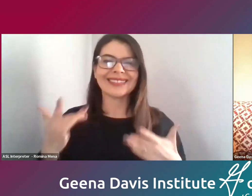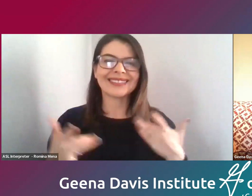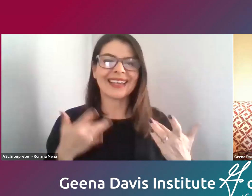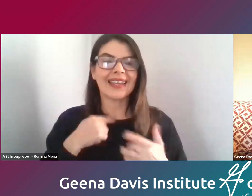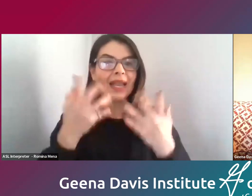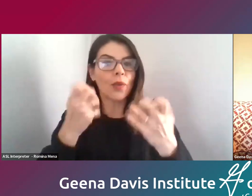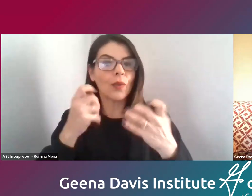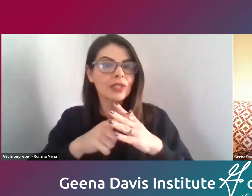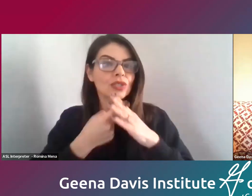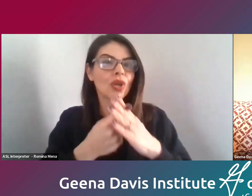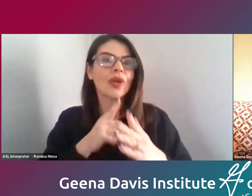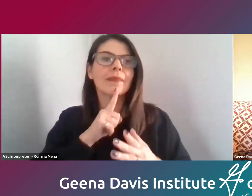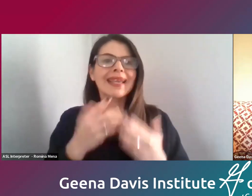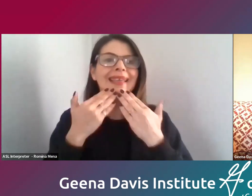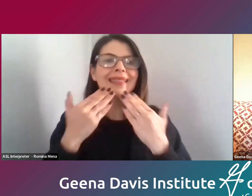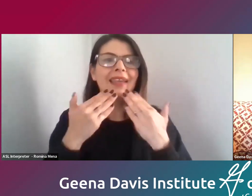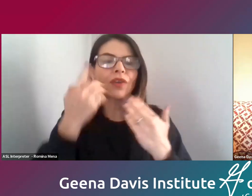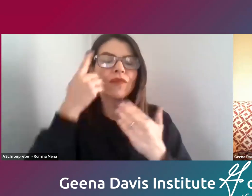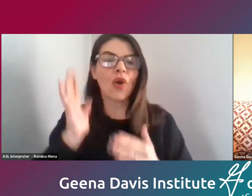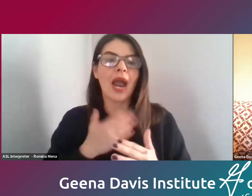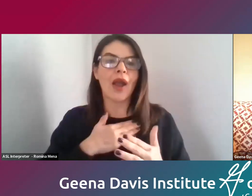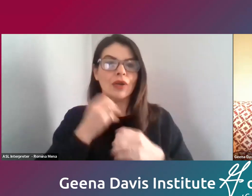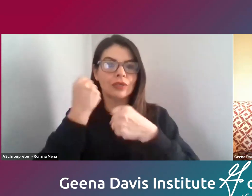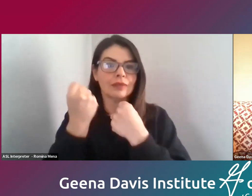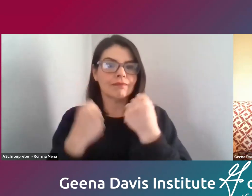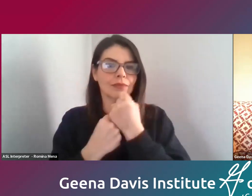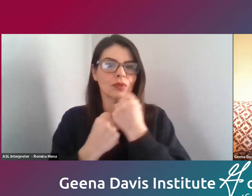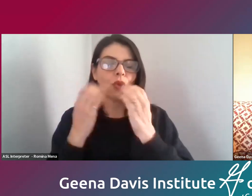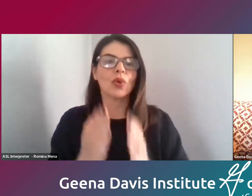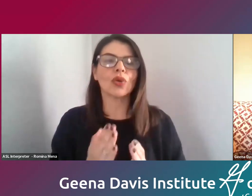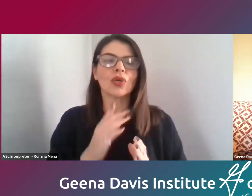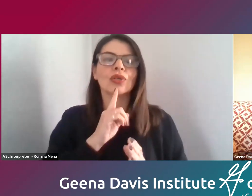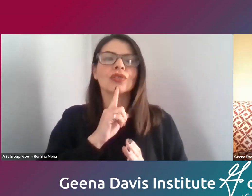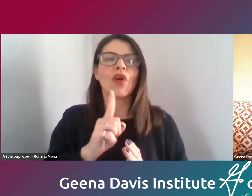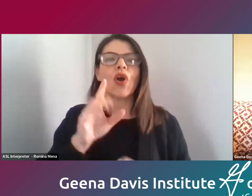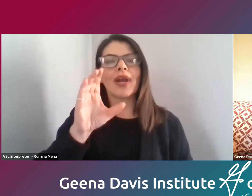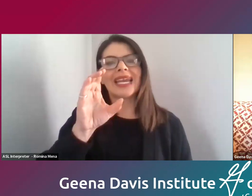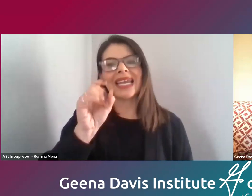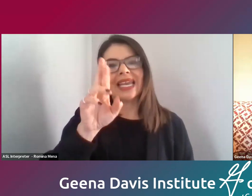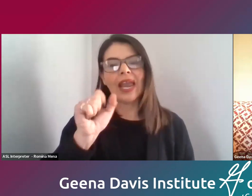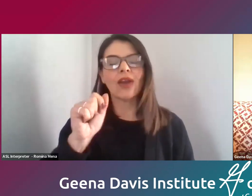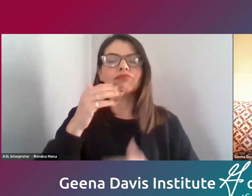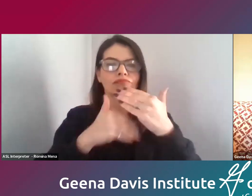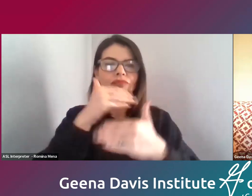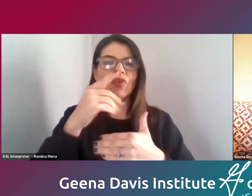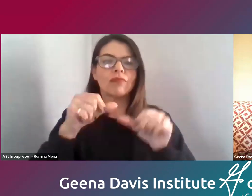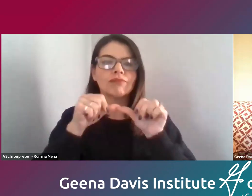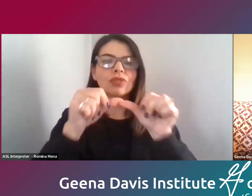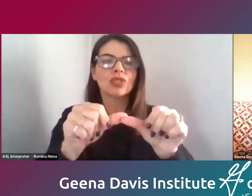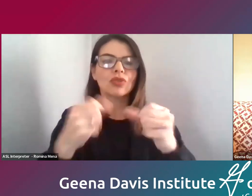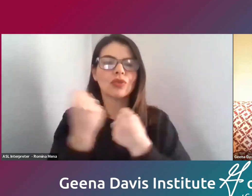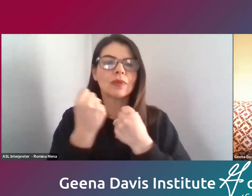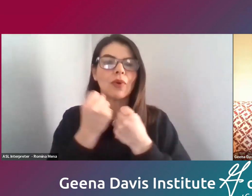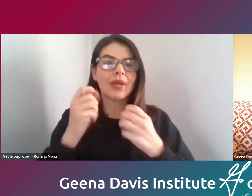want to start by giving a big thank you to our partners at Caring Across Generations for their ongoing support and for giving the